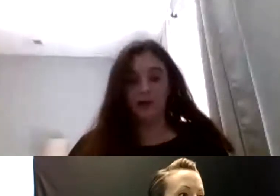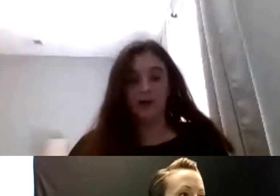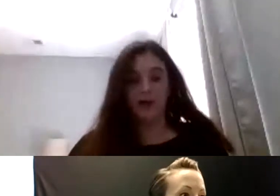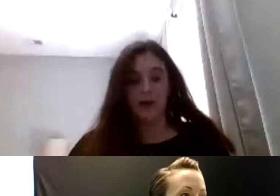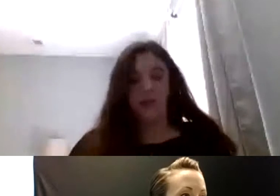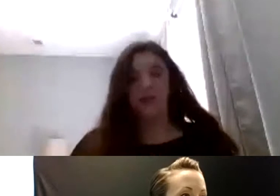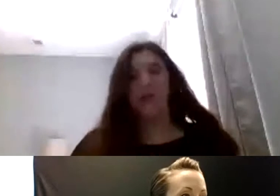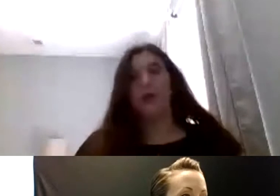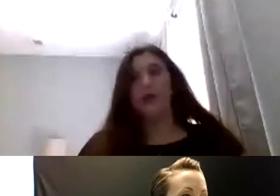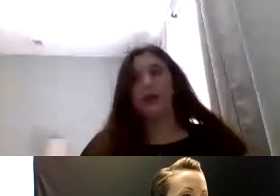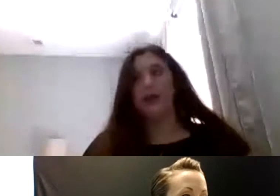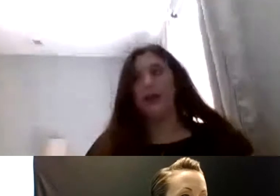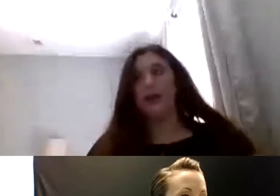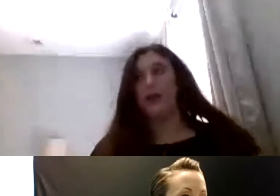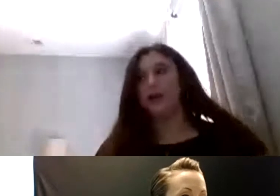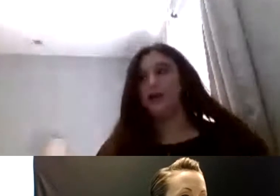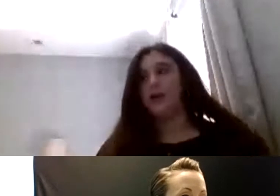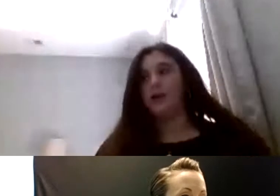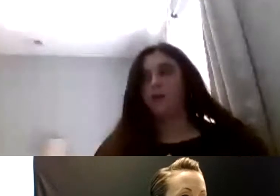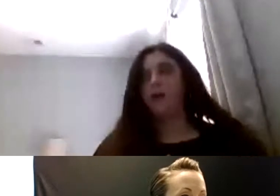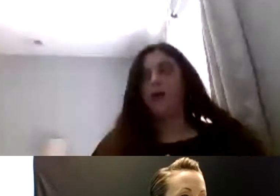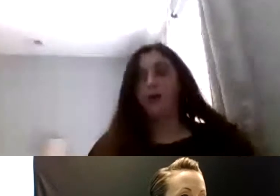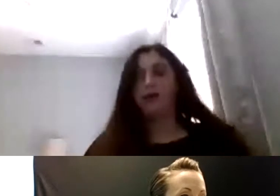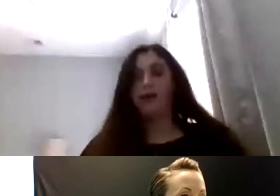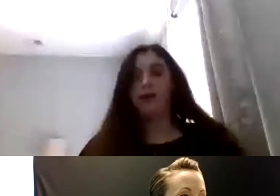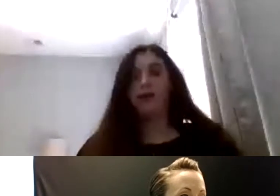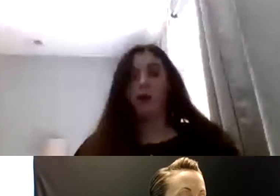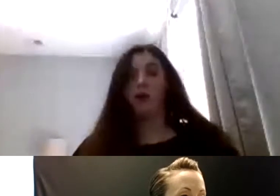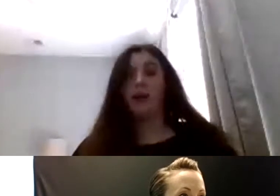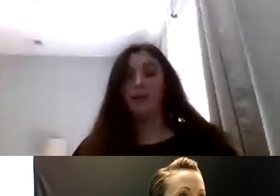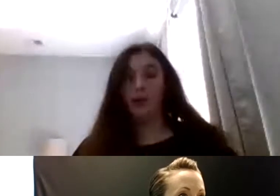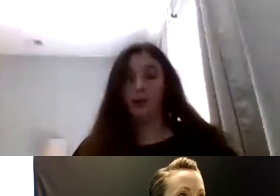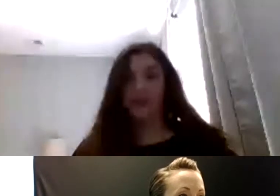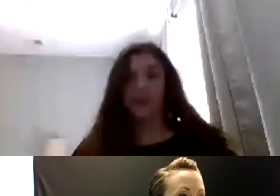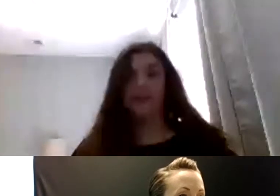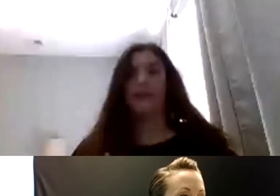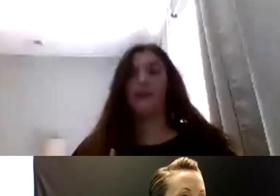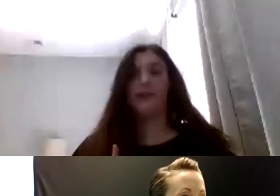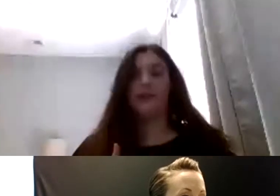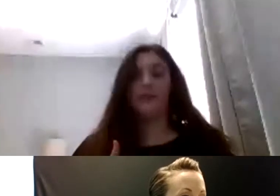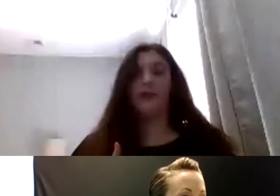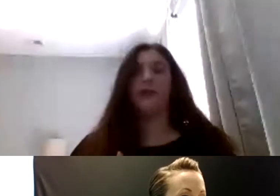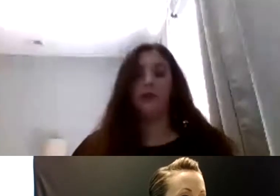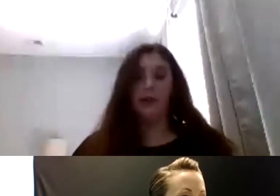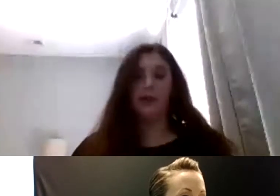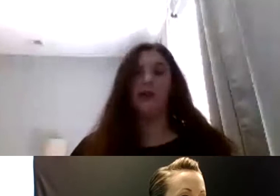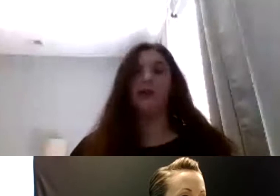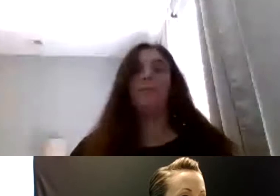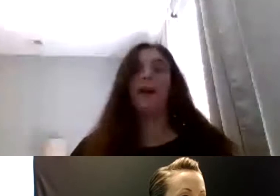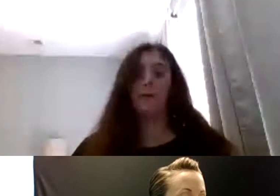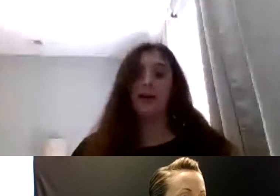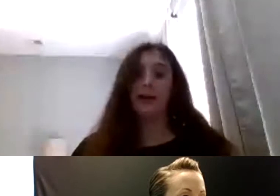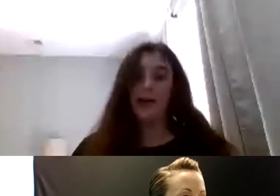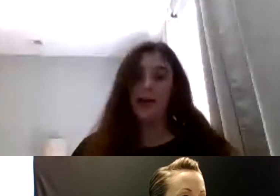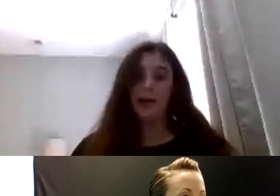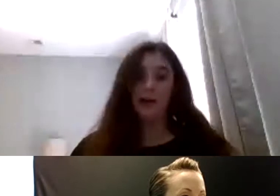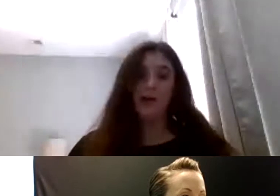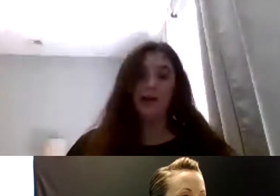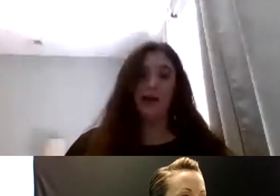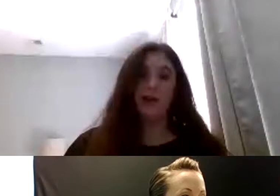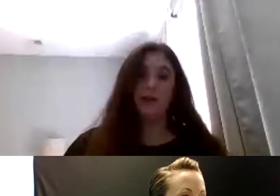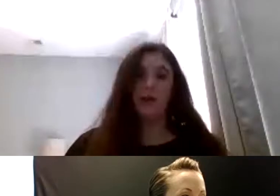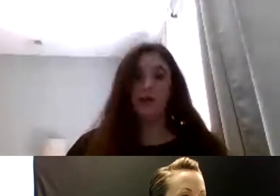level courses, is to understand that younger kids need longer time to understand things, and instead of pushing new things on them every